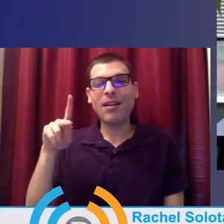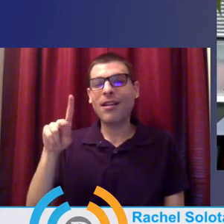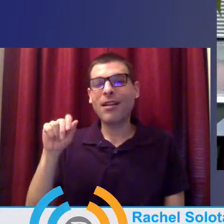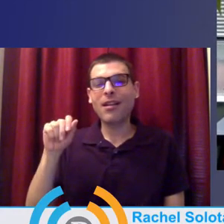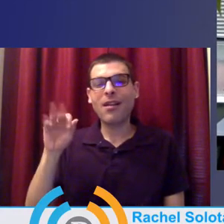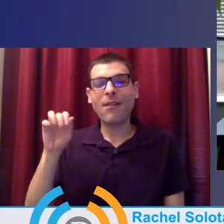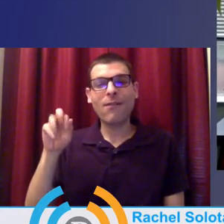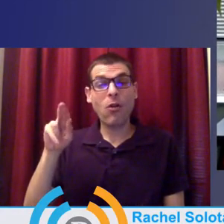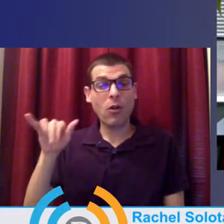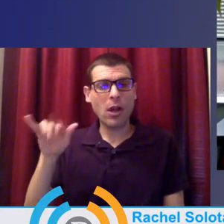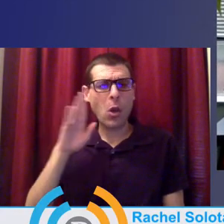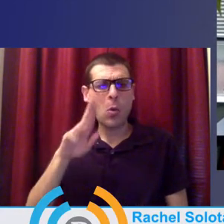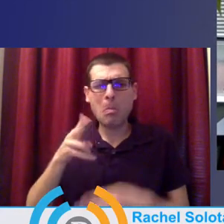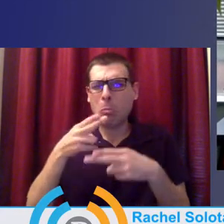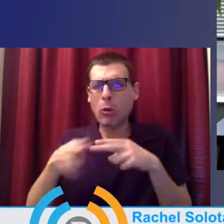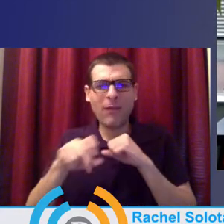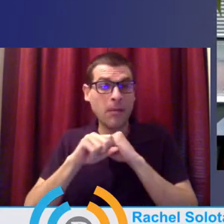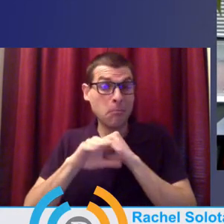sponsor break.